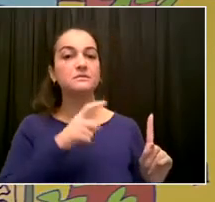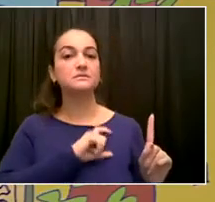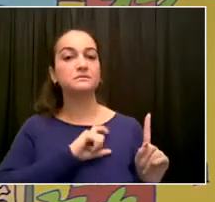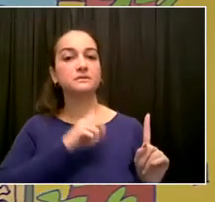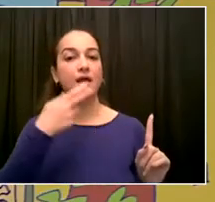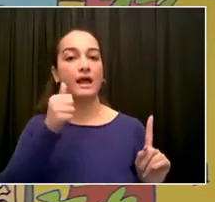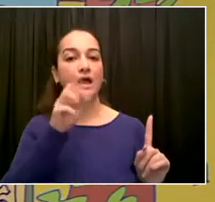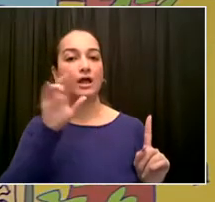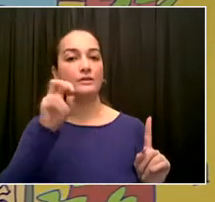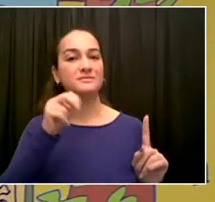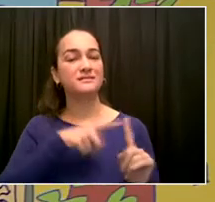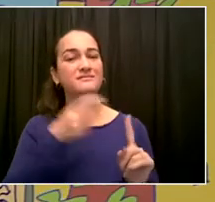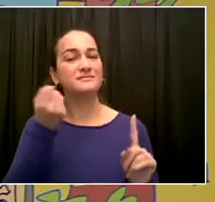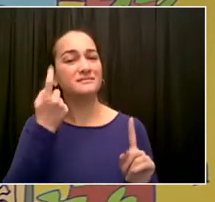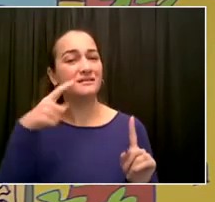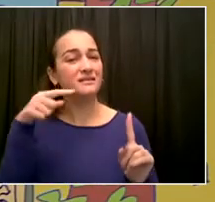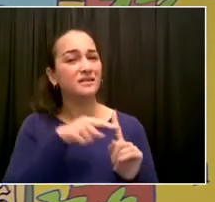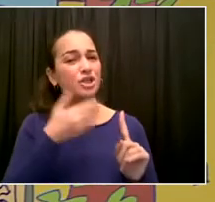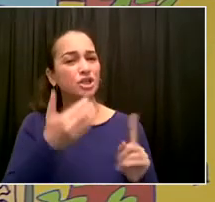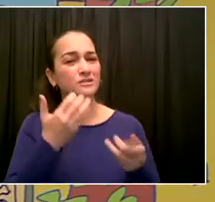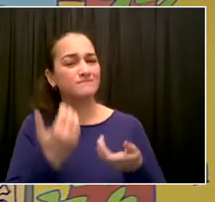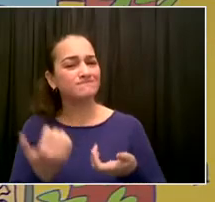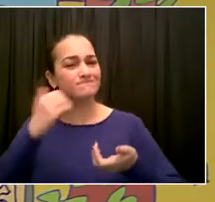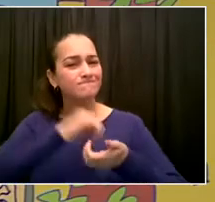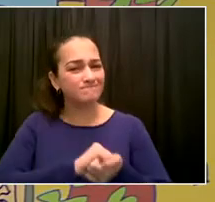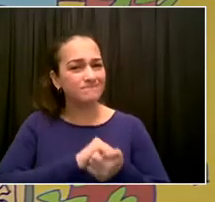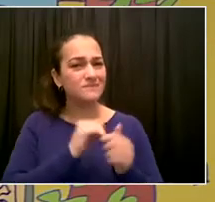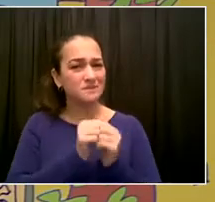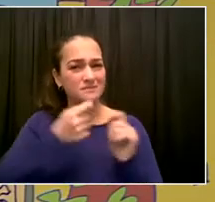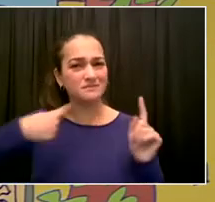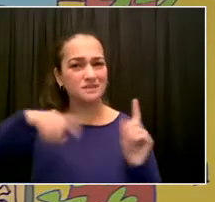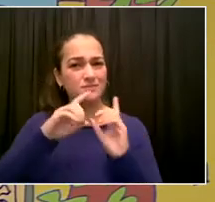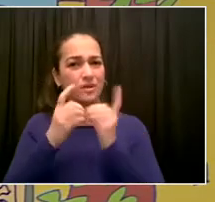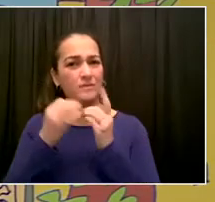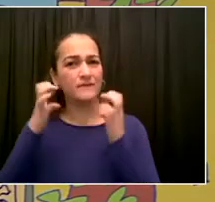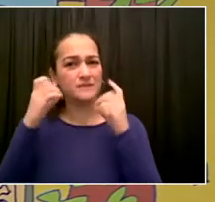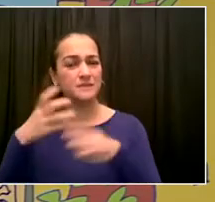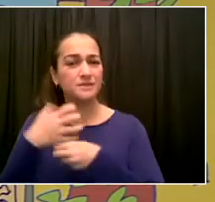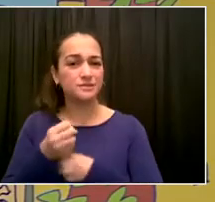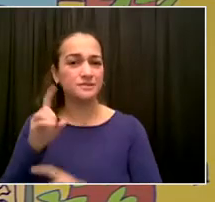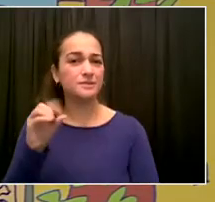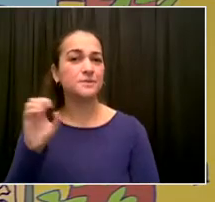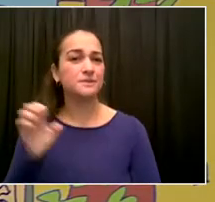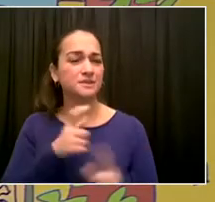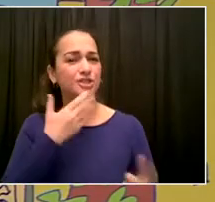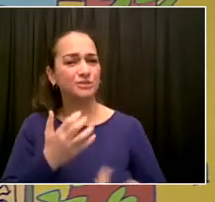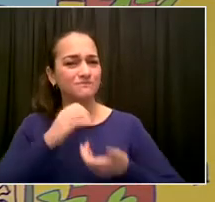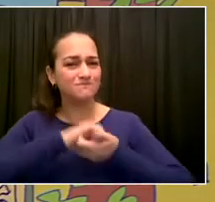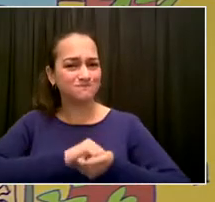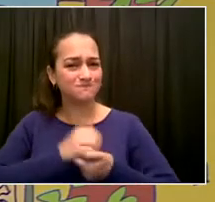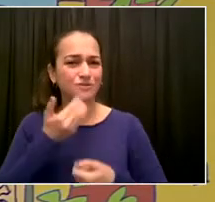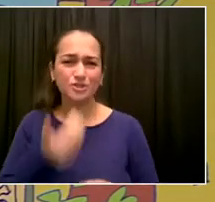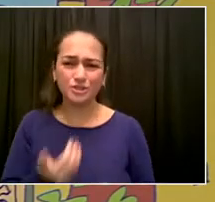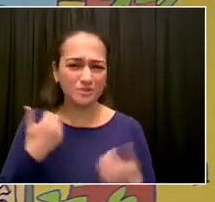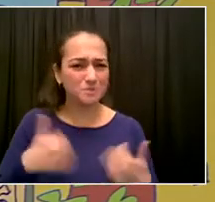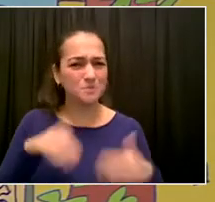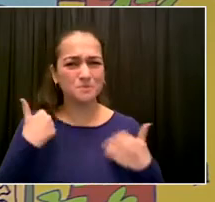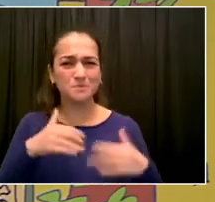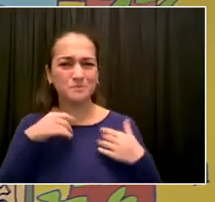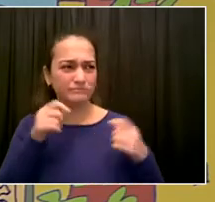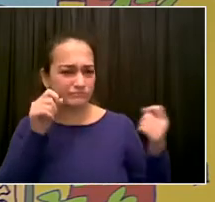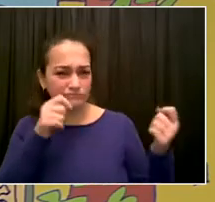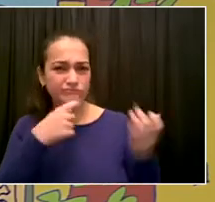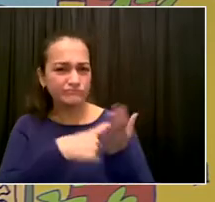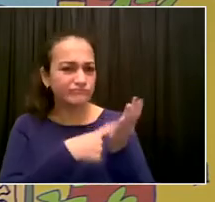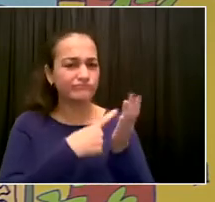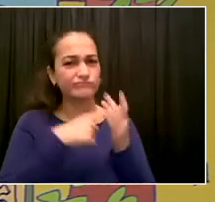officers outside to help support the efforts inside. I think it's having a big impact. So the overall situation, I think